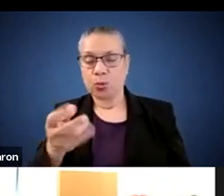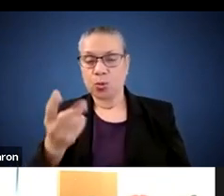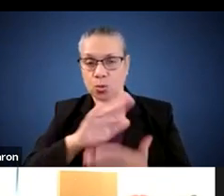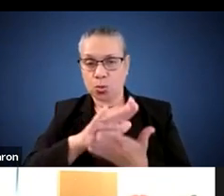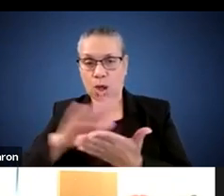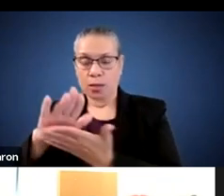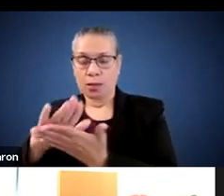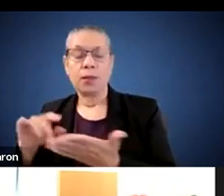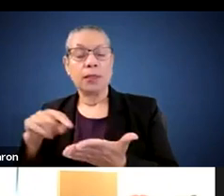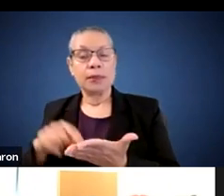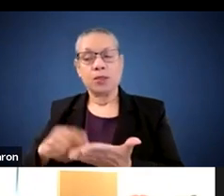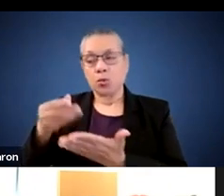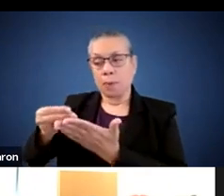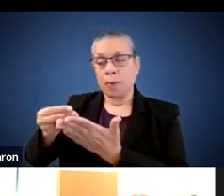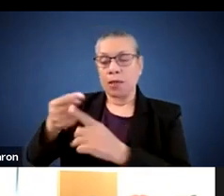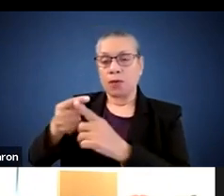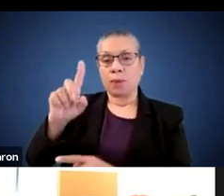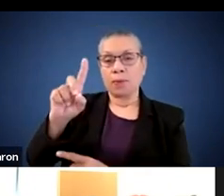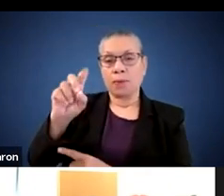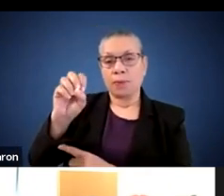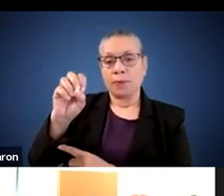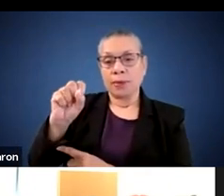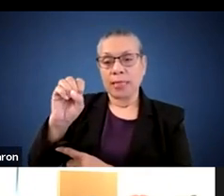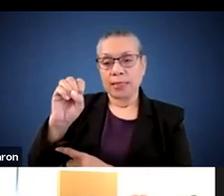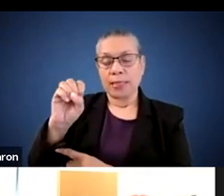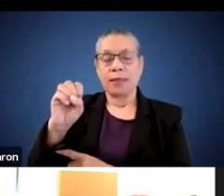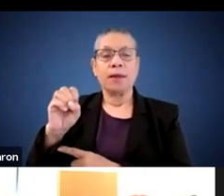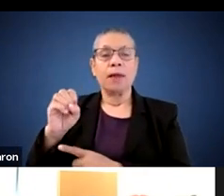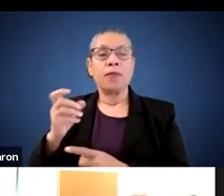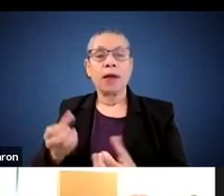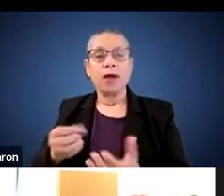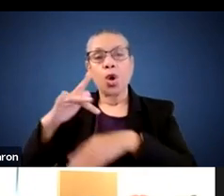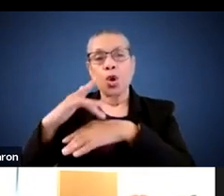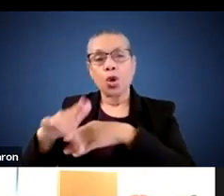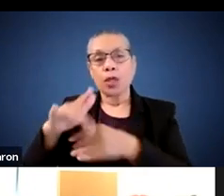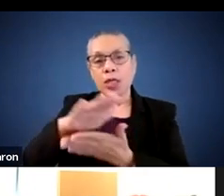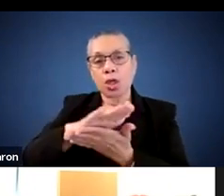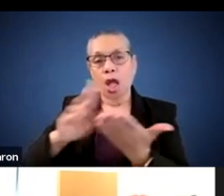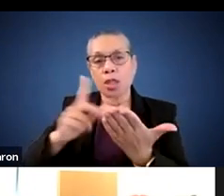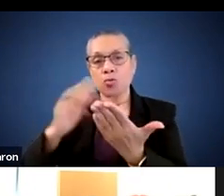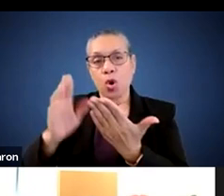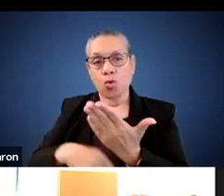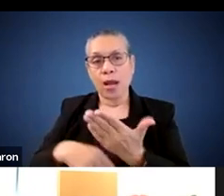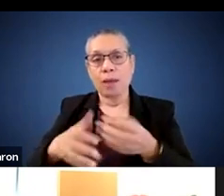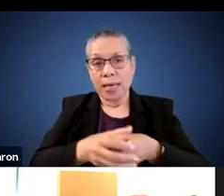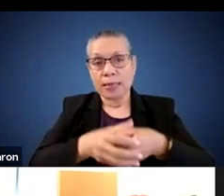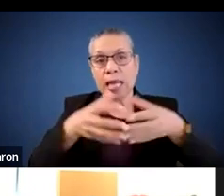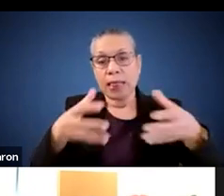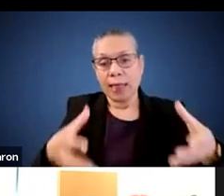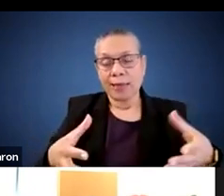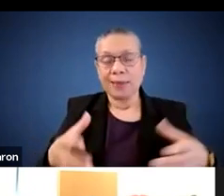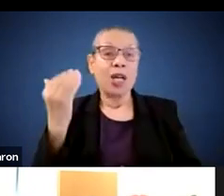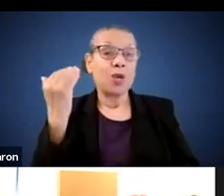previous investments from Desi we've been able to increase the number of early college programs in the district and actually just